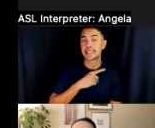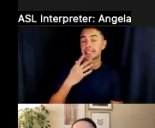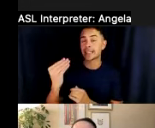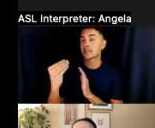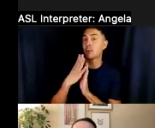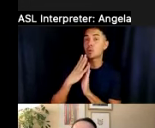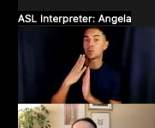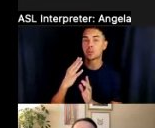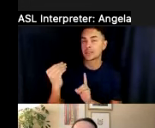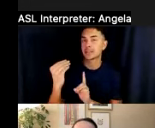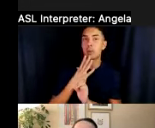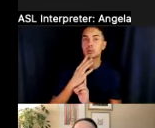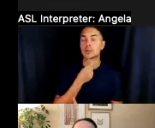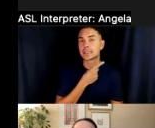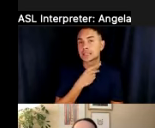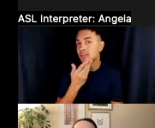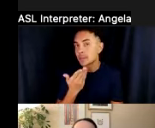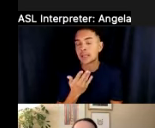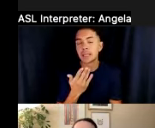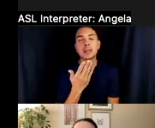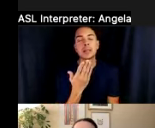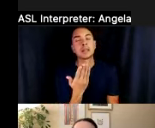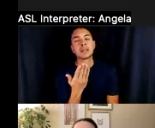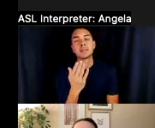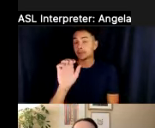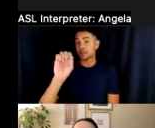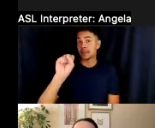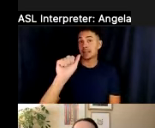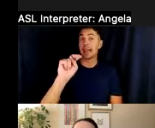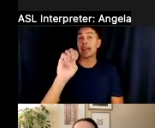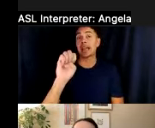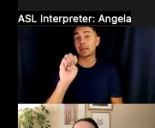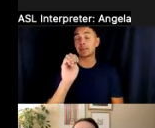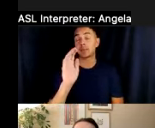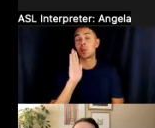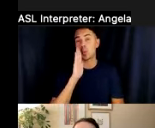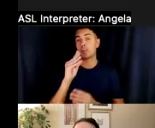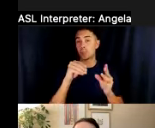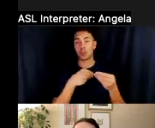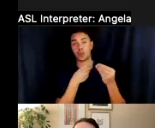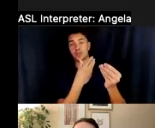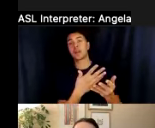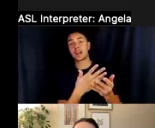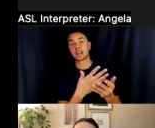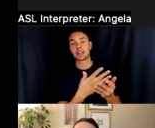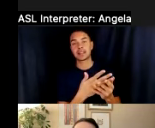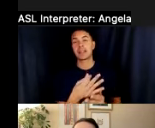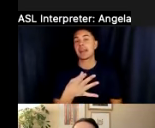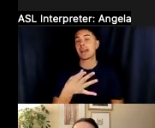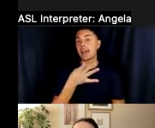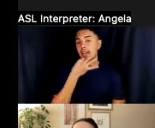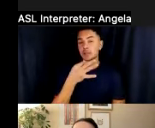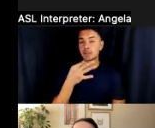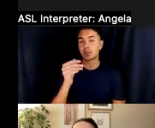to, those type of thing. The SANE will be able to provide expert testimony. Part of their